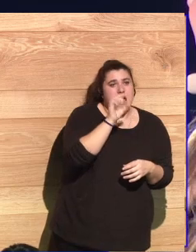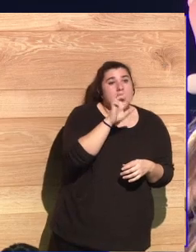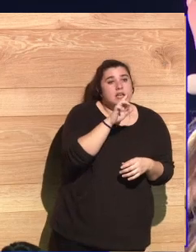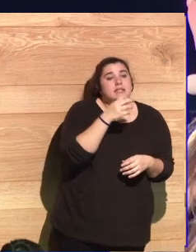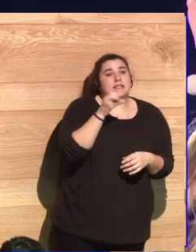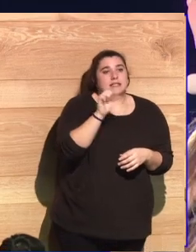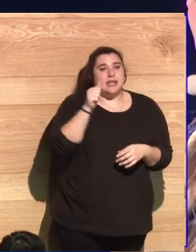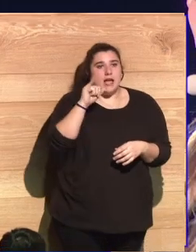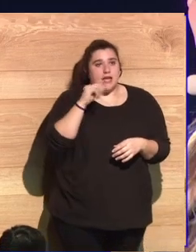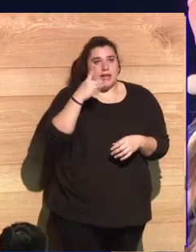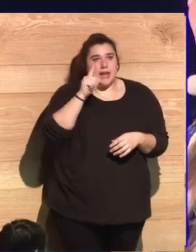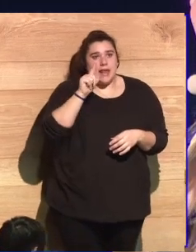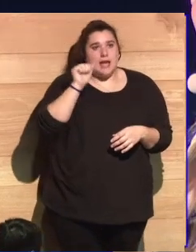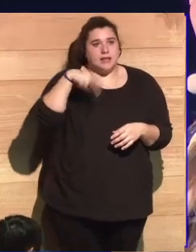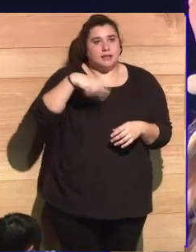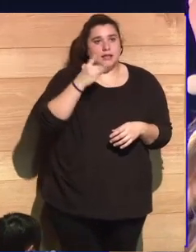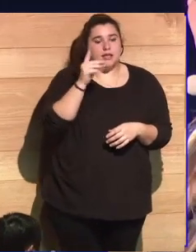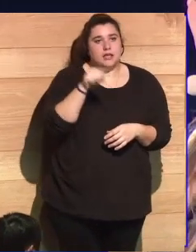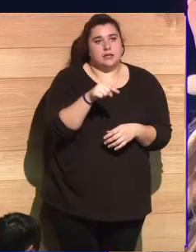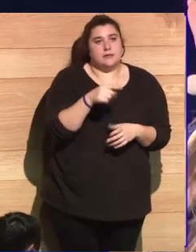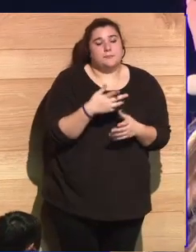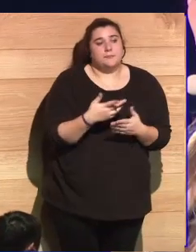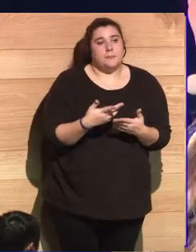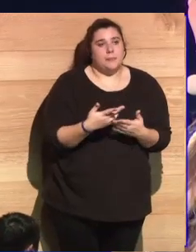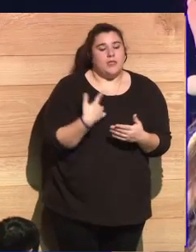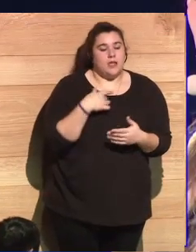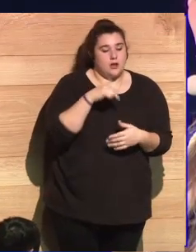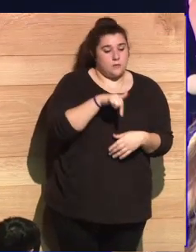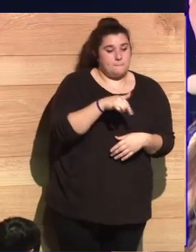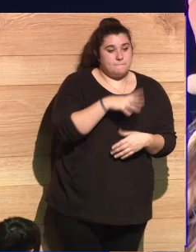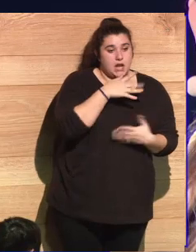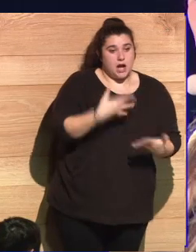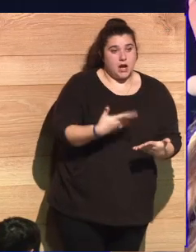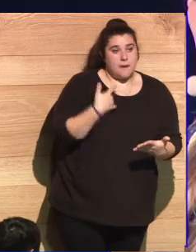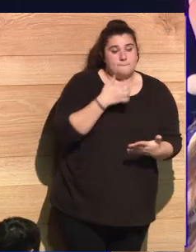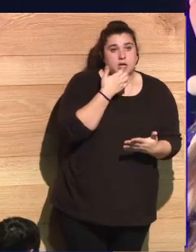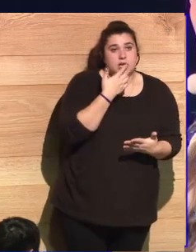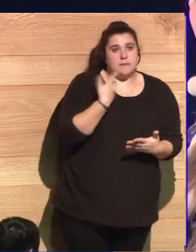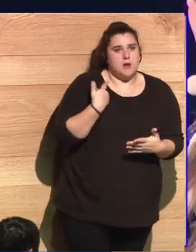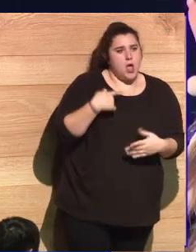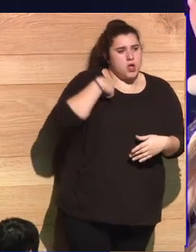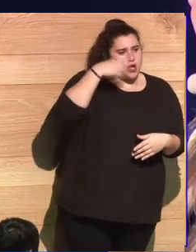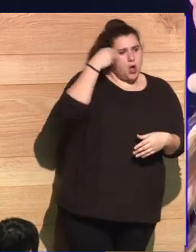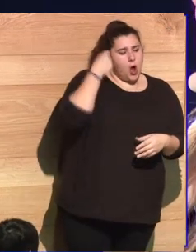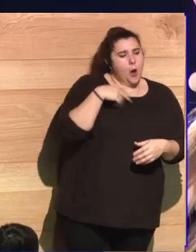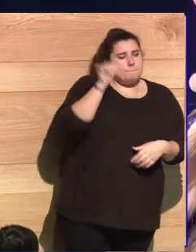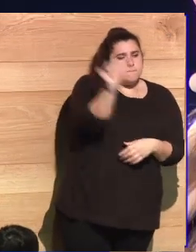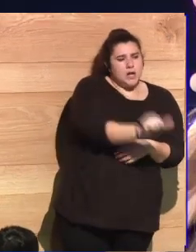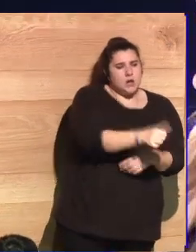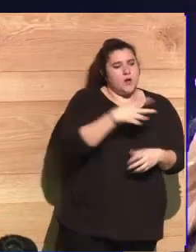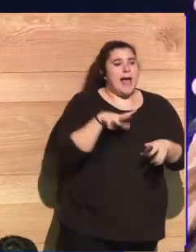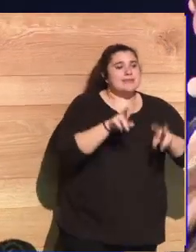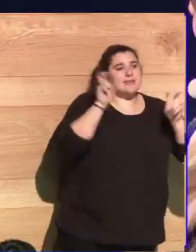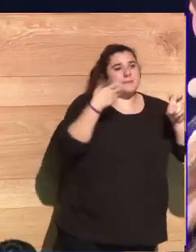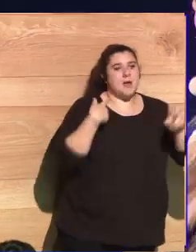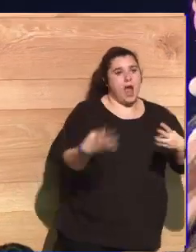I try not to think of it. To this day, I can't watch a movie that's set in a prison. I said, oh, been there, done